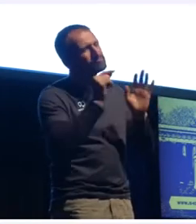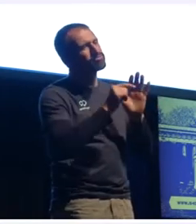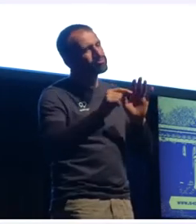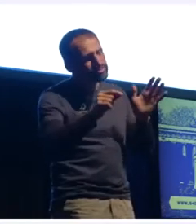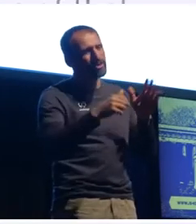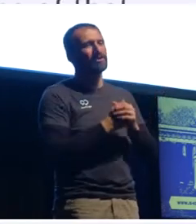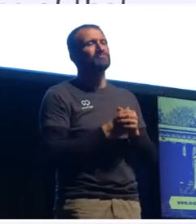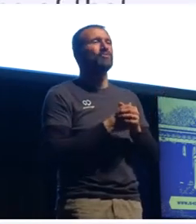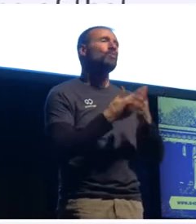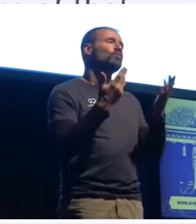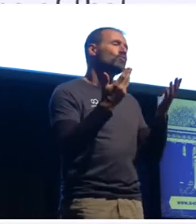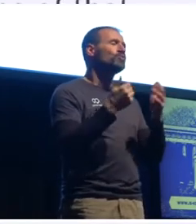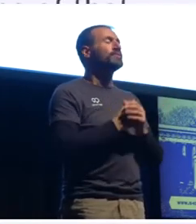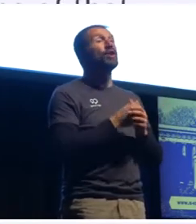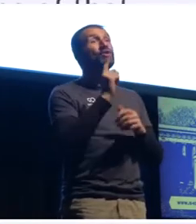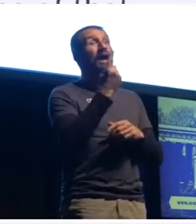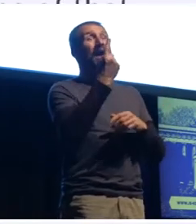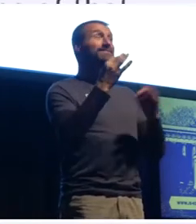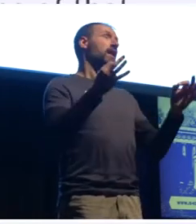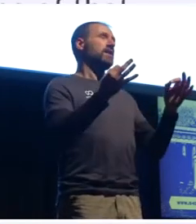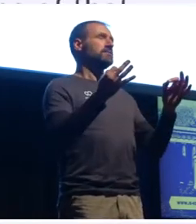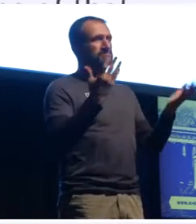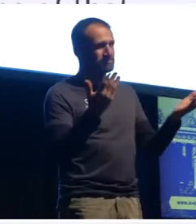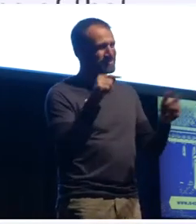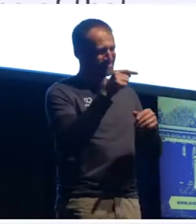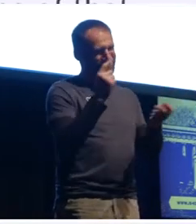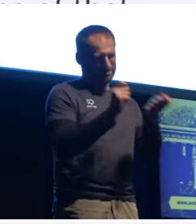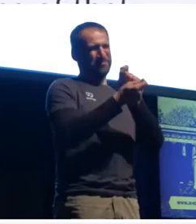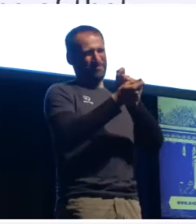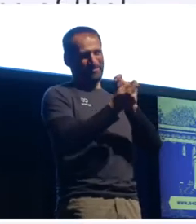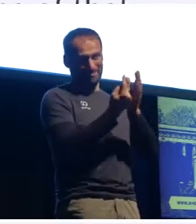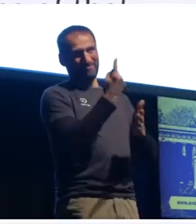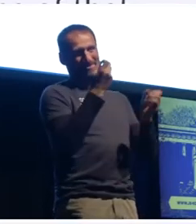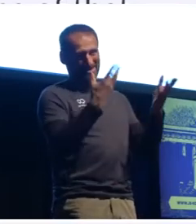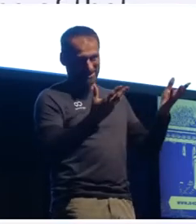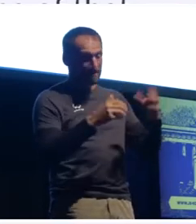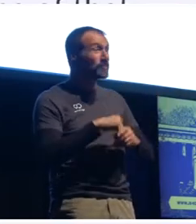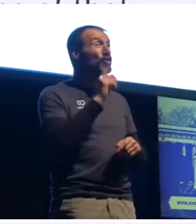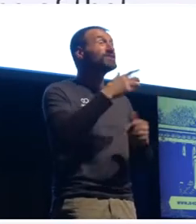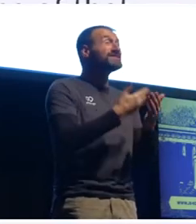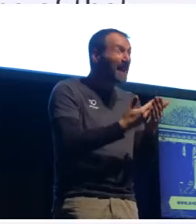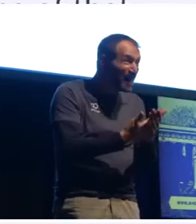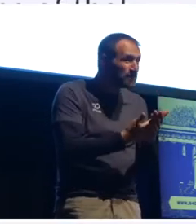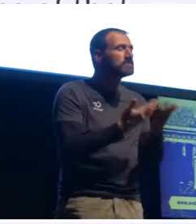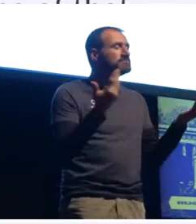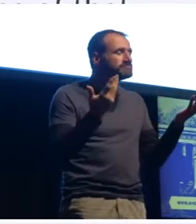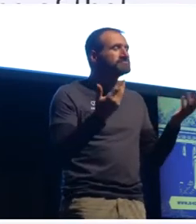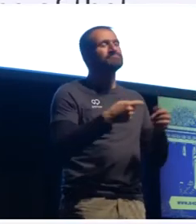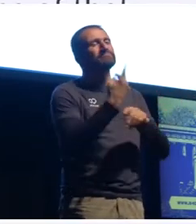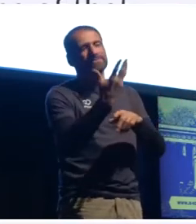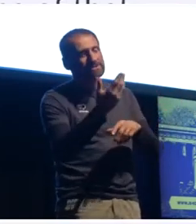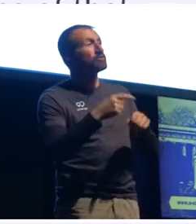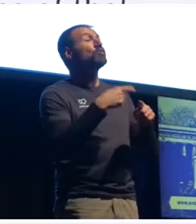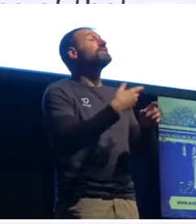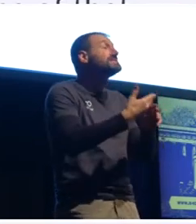that's the development. And one day, this is a twist, something happens. And because of that, something else happens. And because of that, something